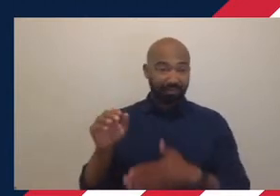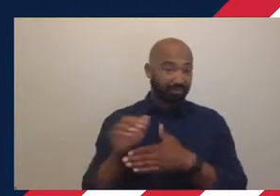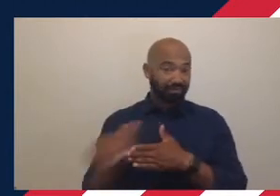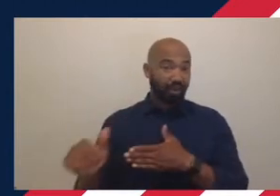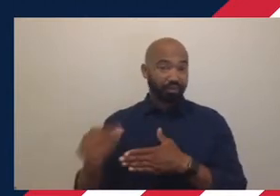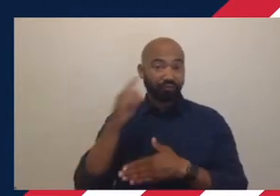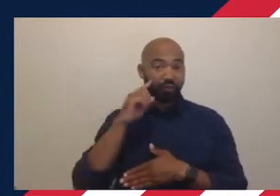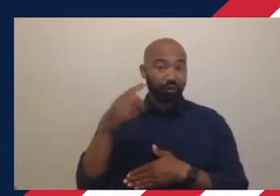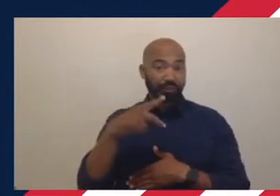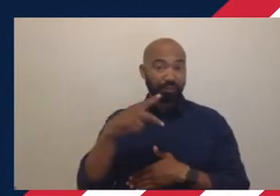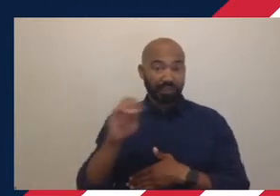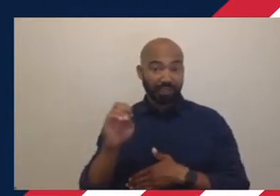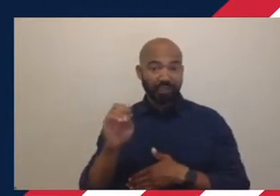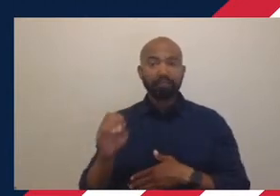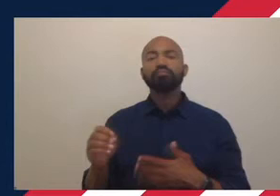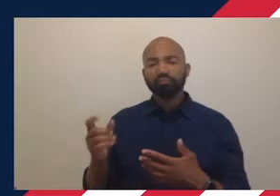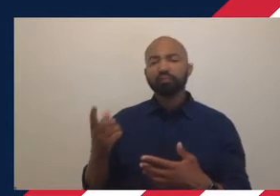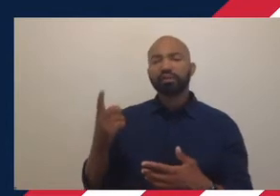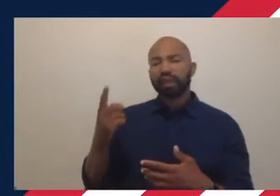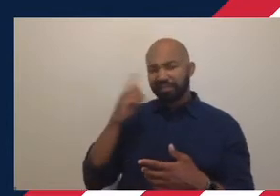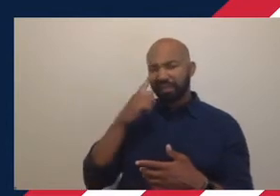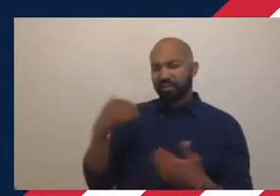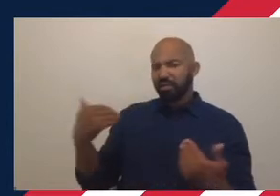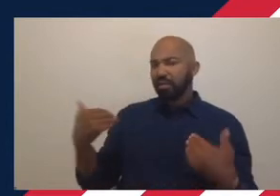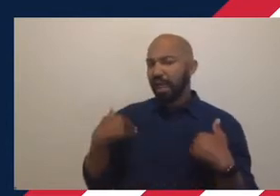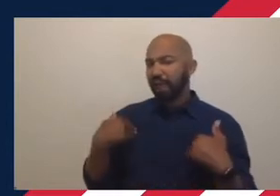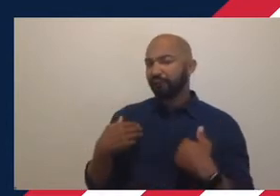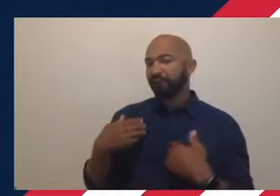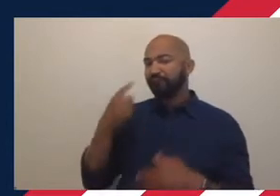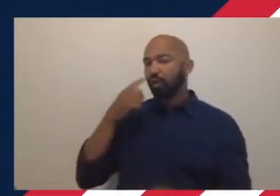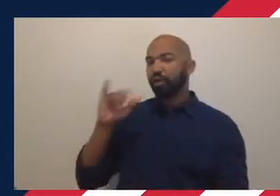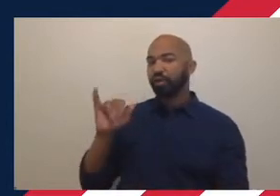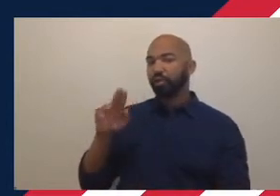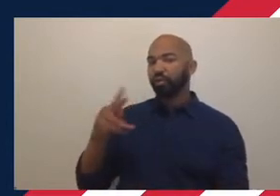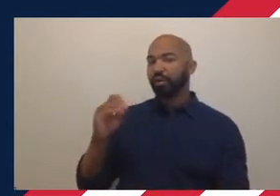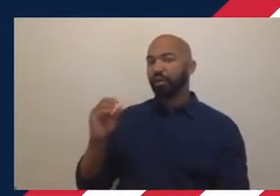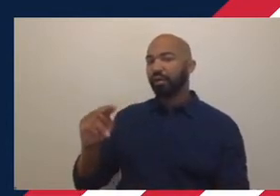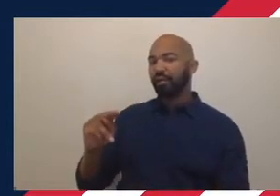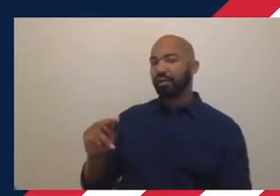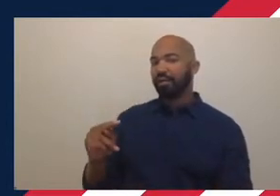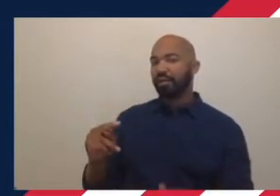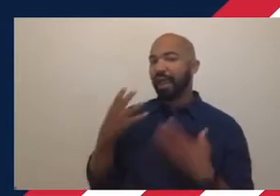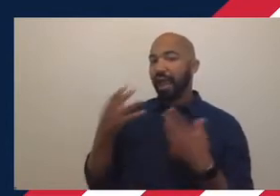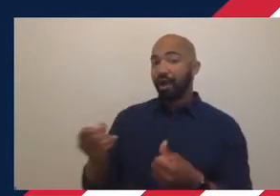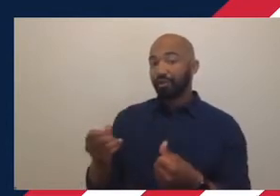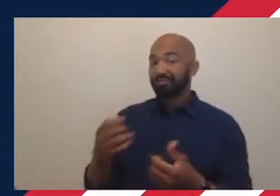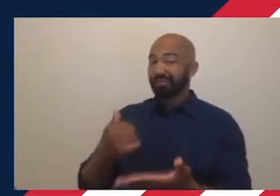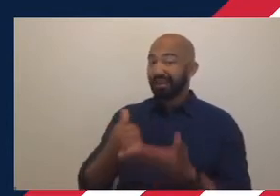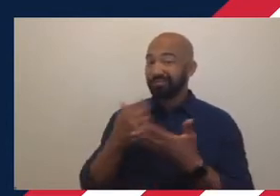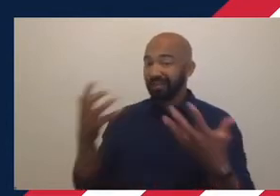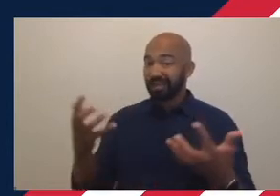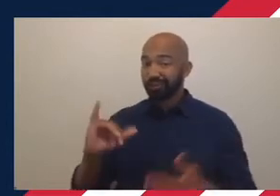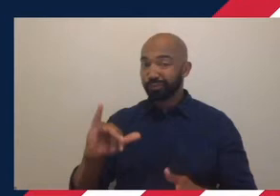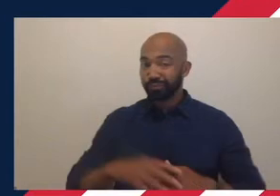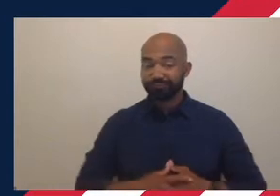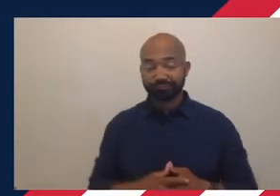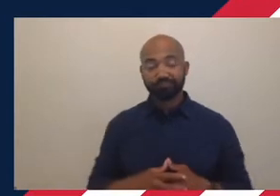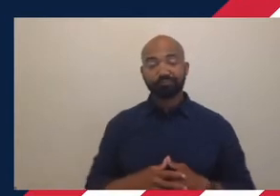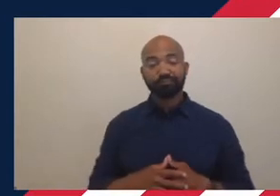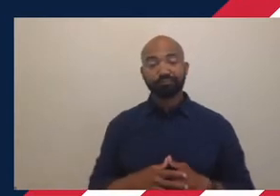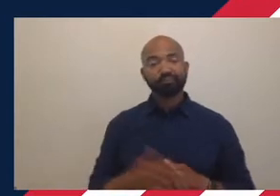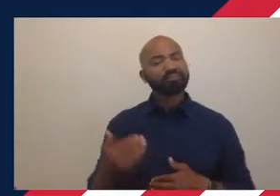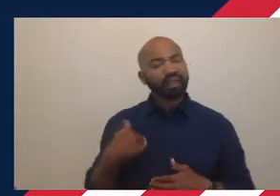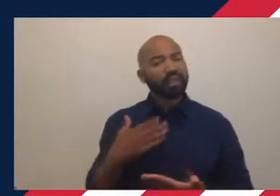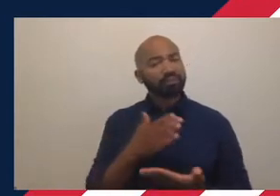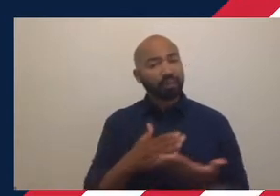to UConn Health, and we thank AFT for that. So that helped us out a lot. So we had an adequate amount, but did